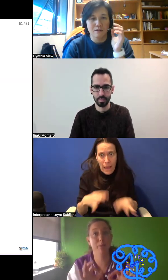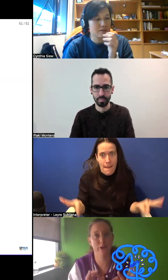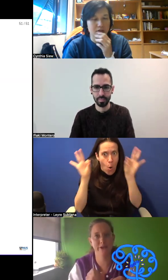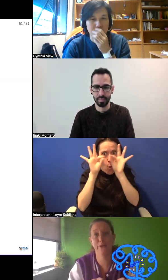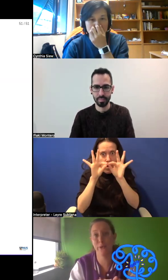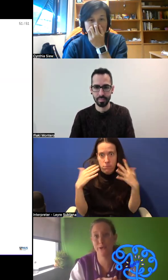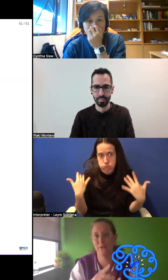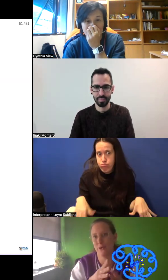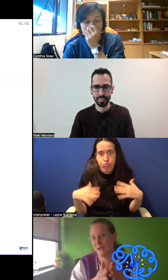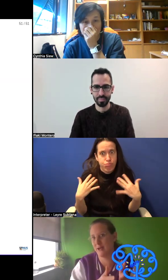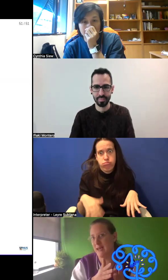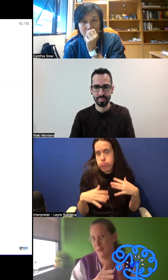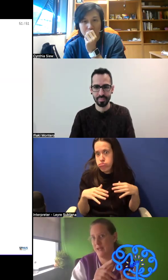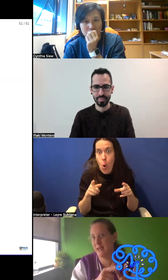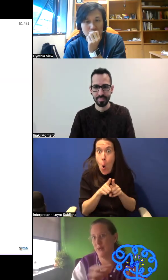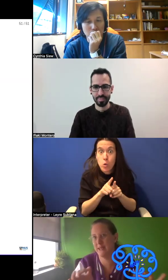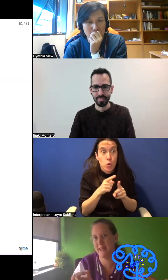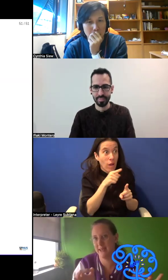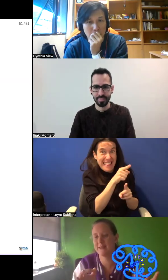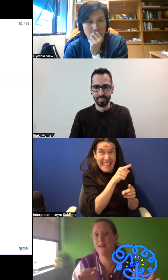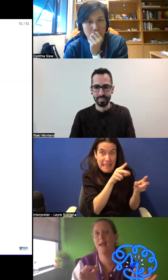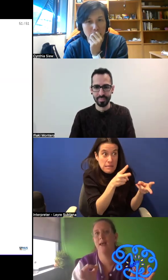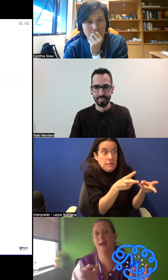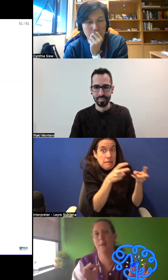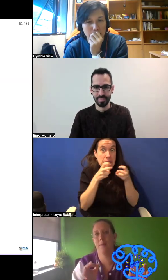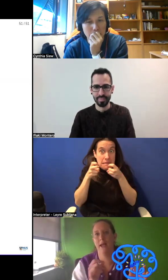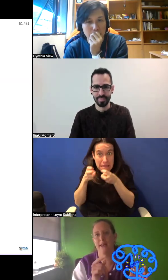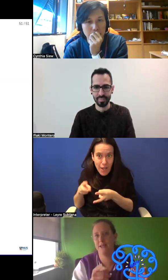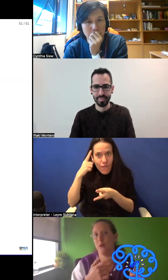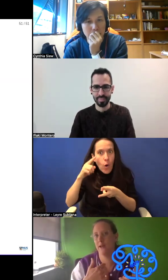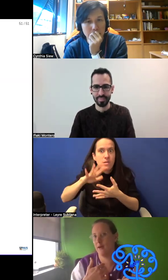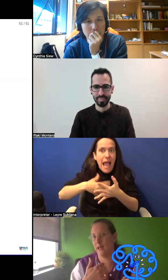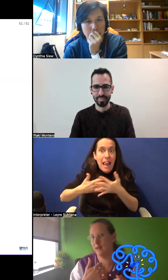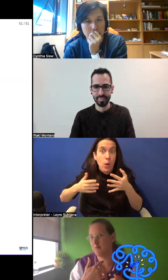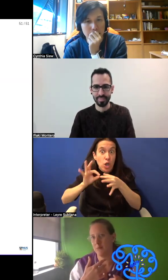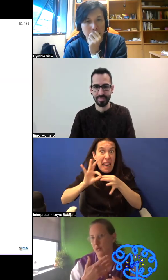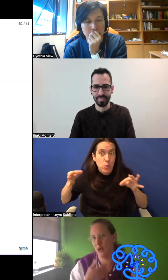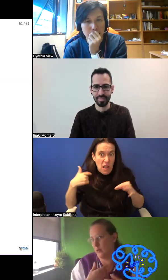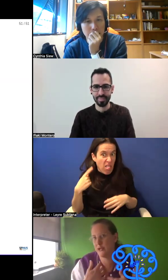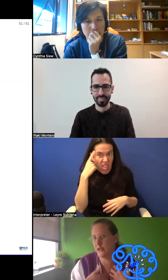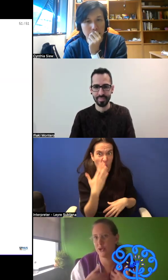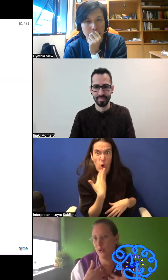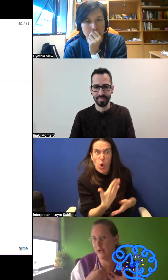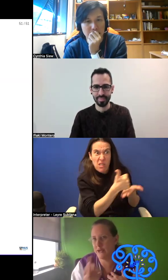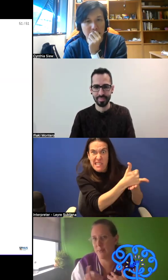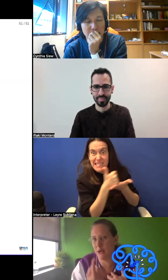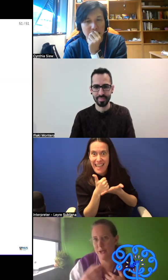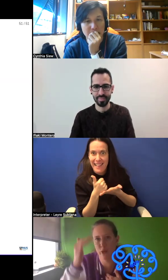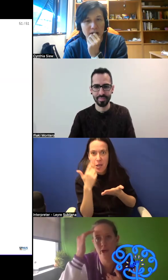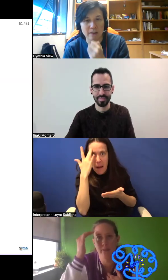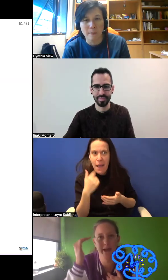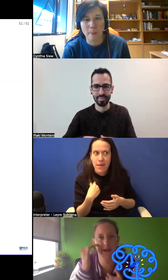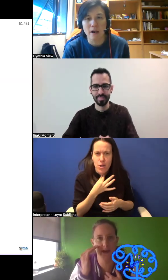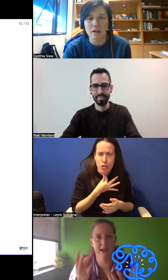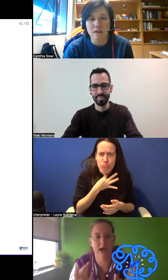so important also for sign language linguistics, and that's why I was just curious about